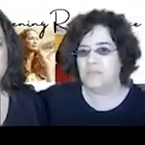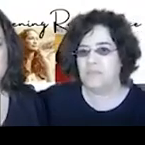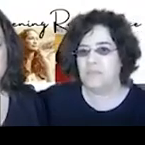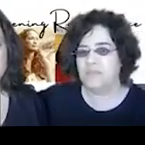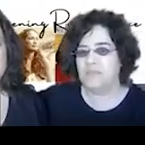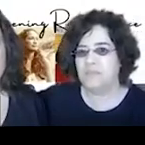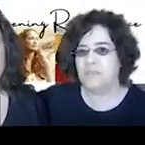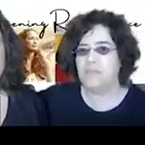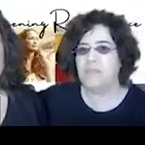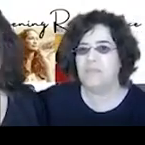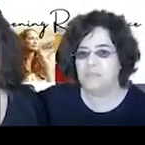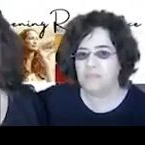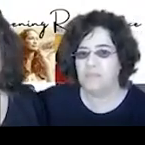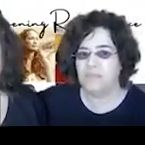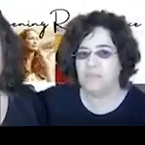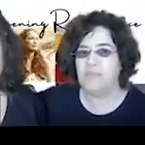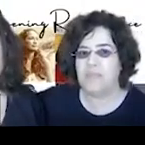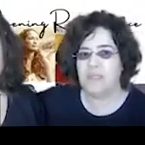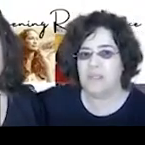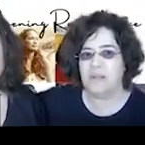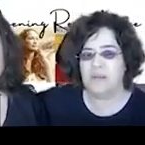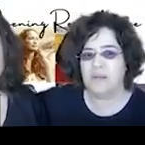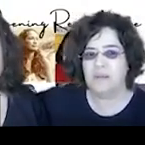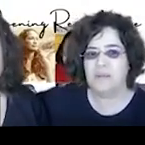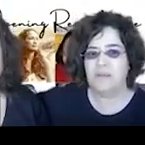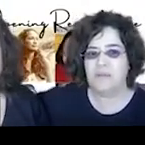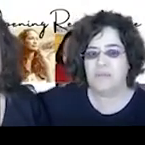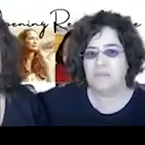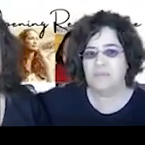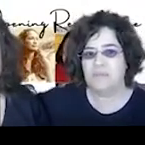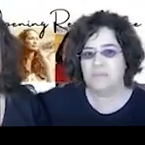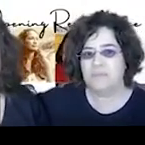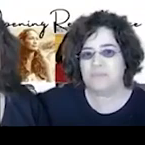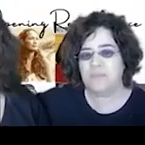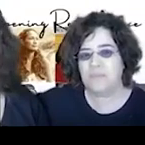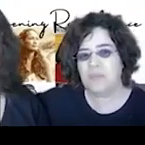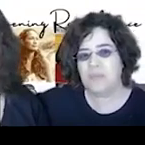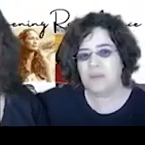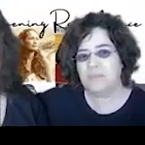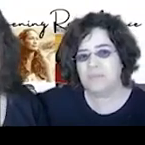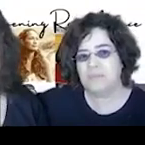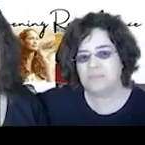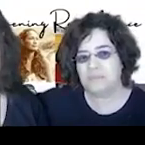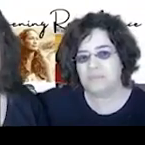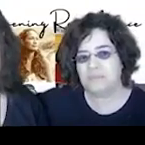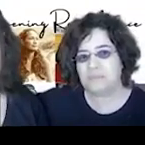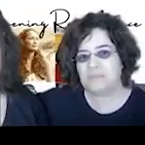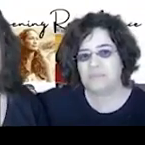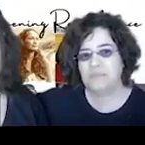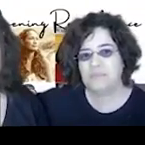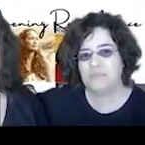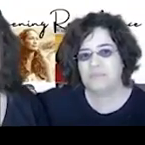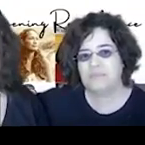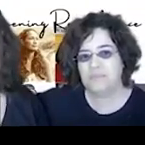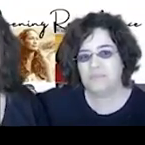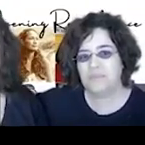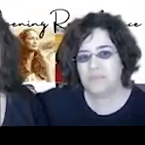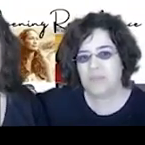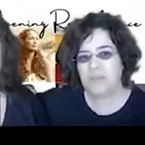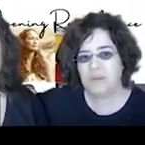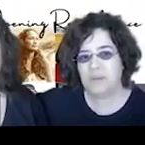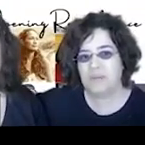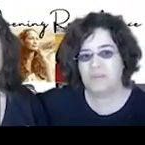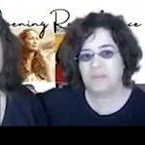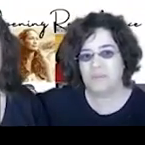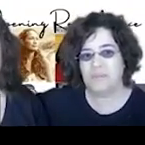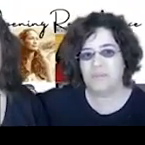the woman in their own words, a little piece of them. For some people, I know it may be difficult and hard, so I'm letting you know